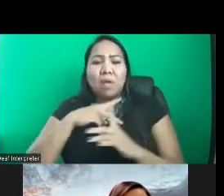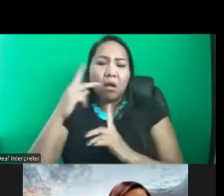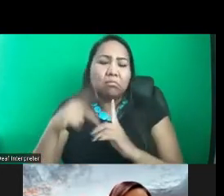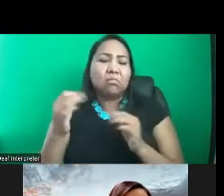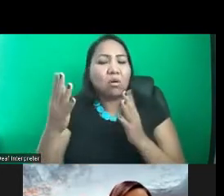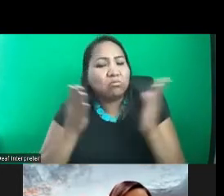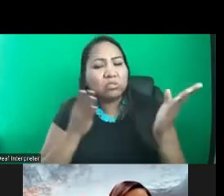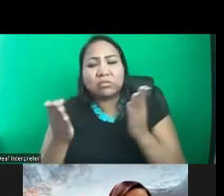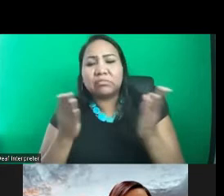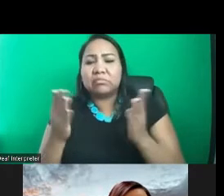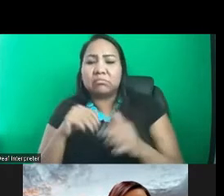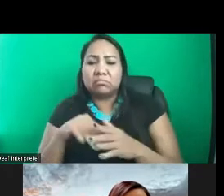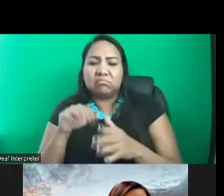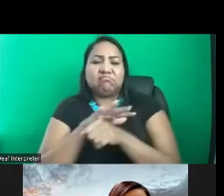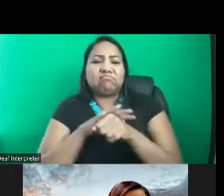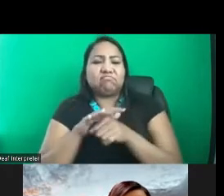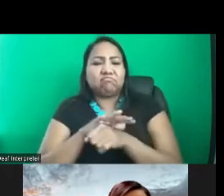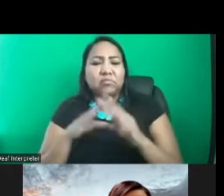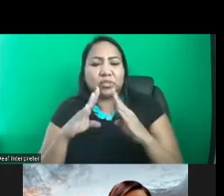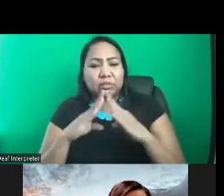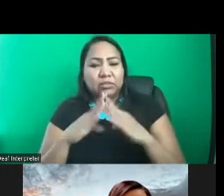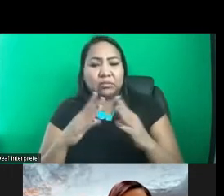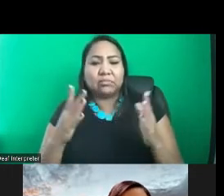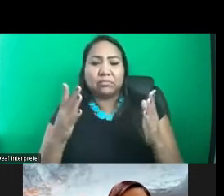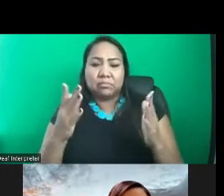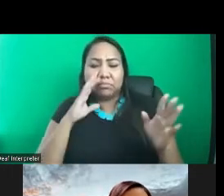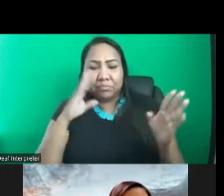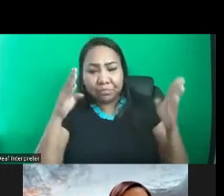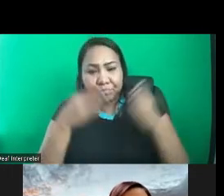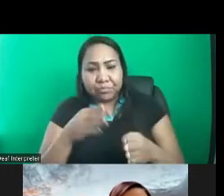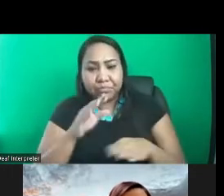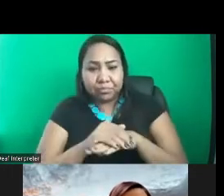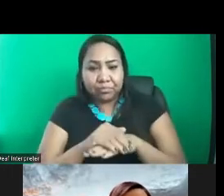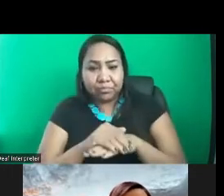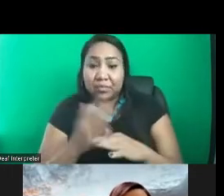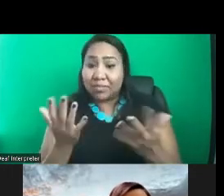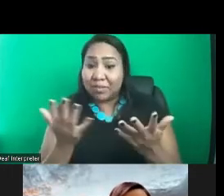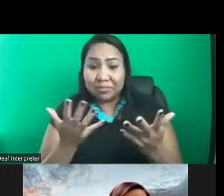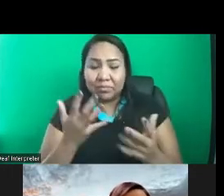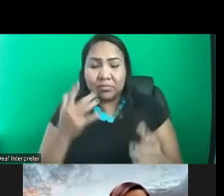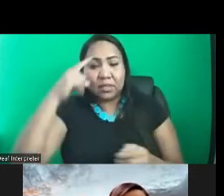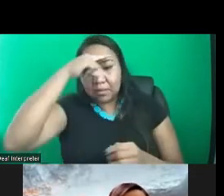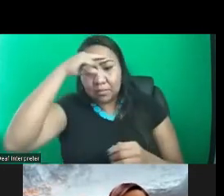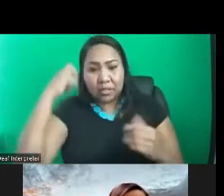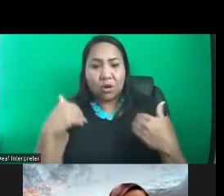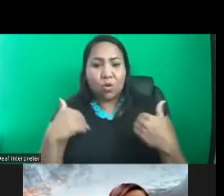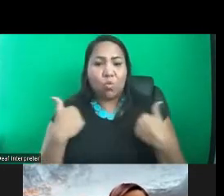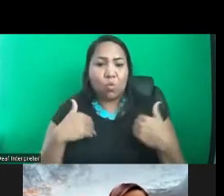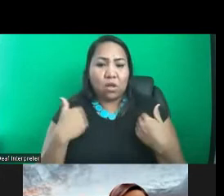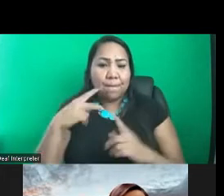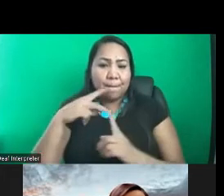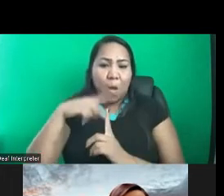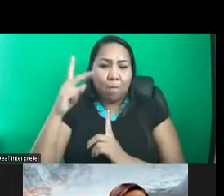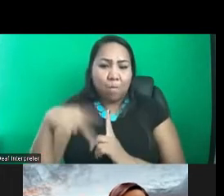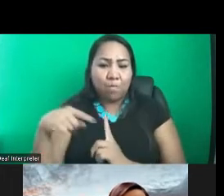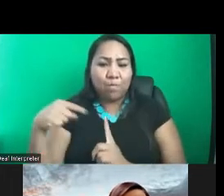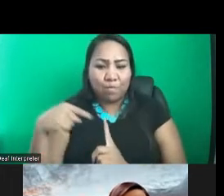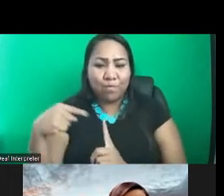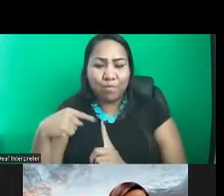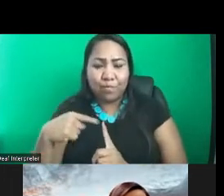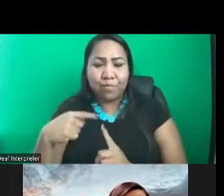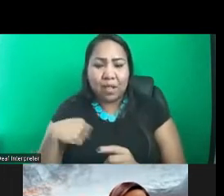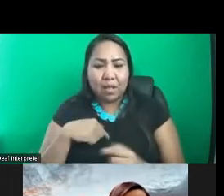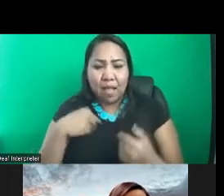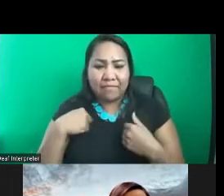local community that are focused on summer youth programs. So like this year, we volunteered for a week